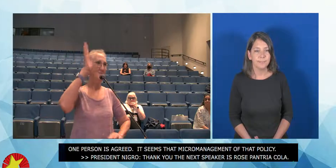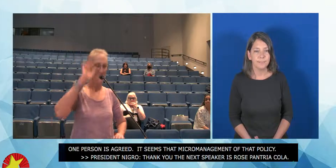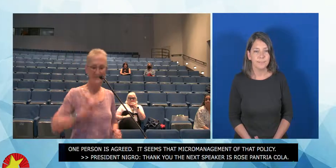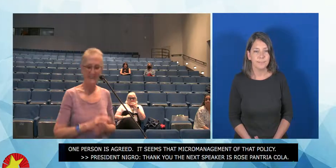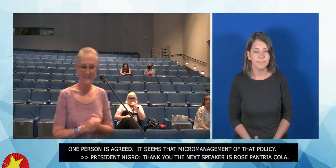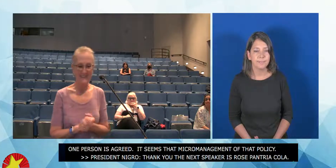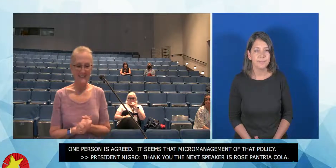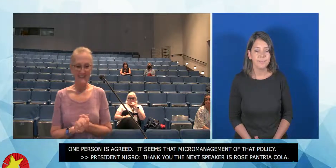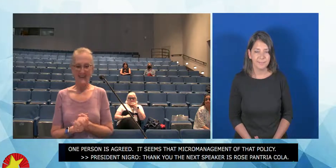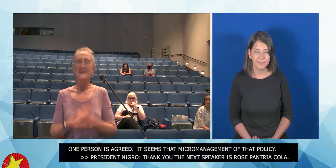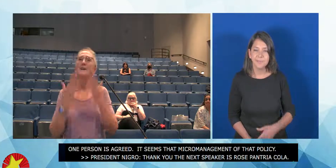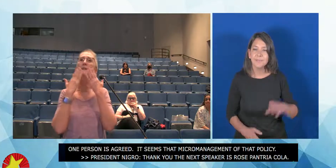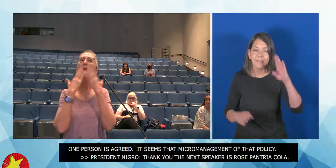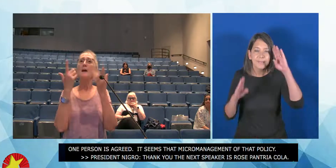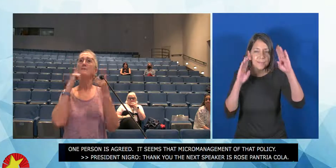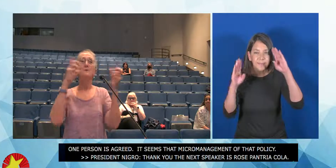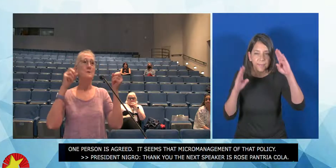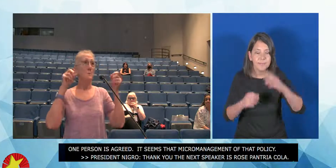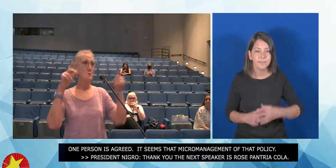Hello.